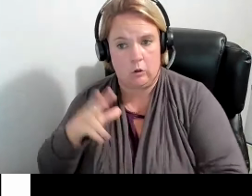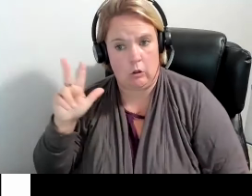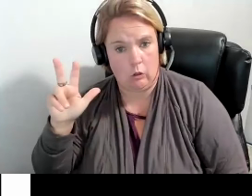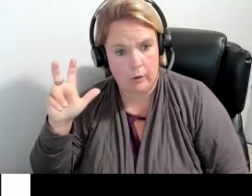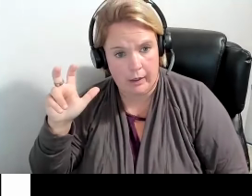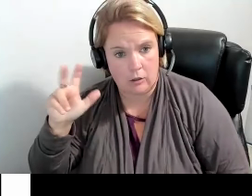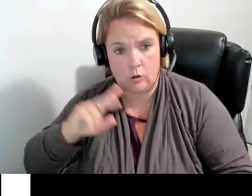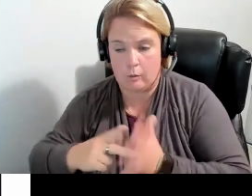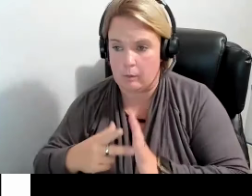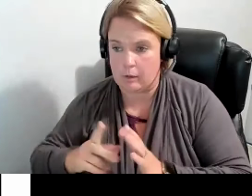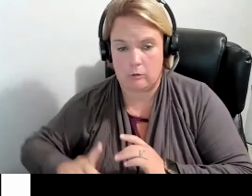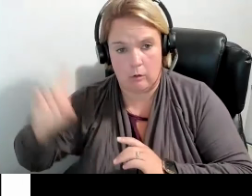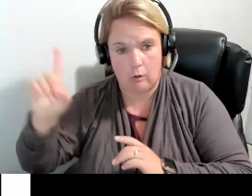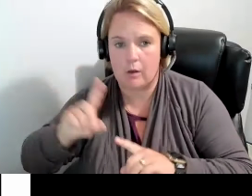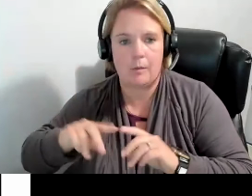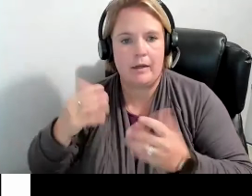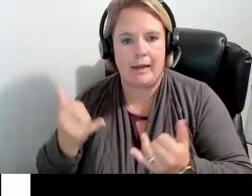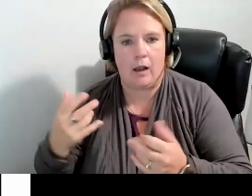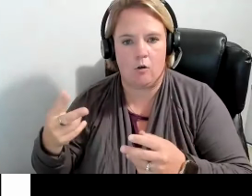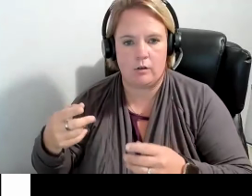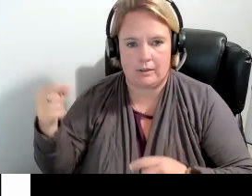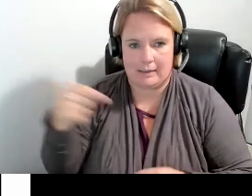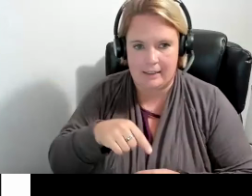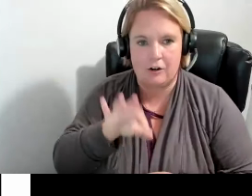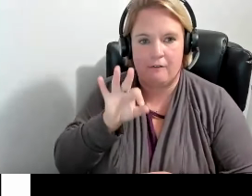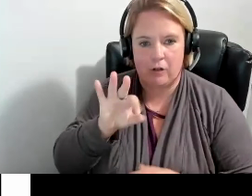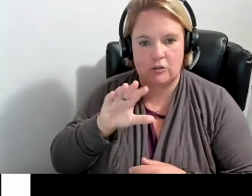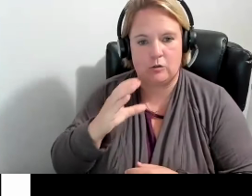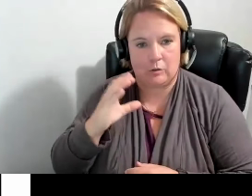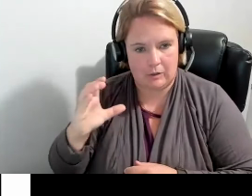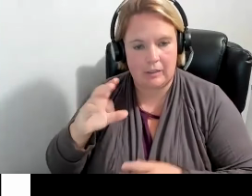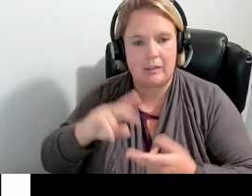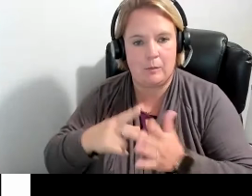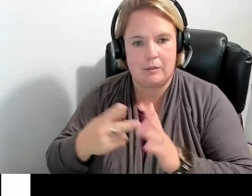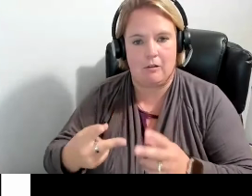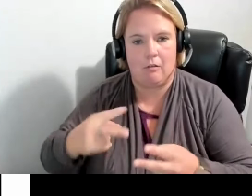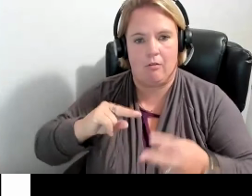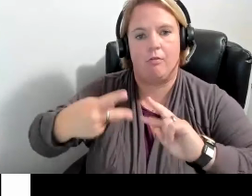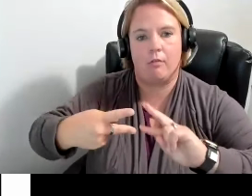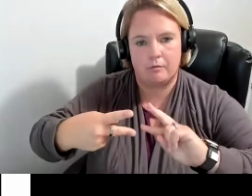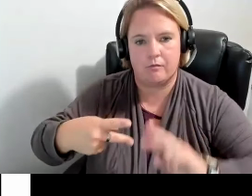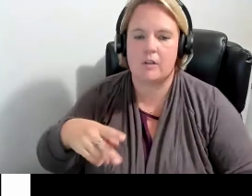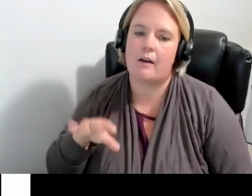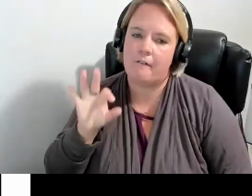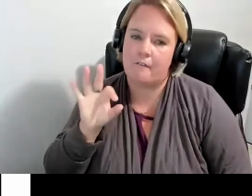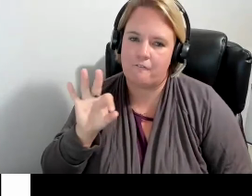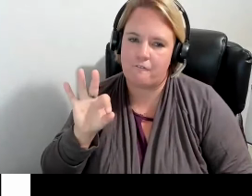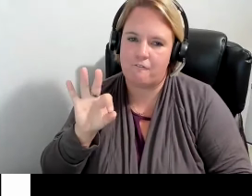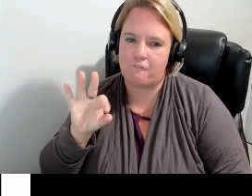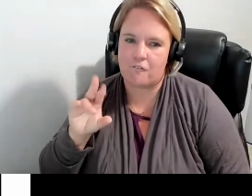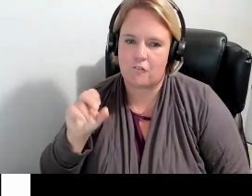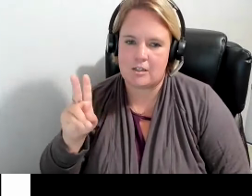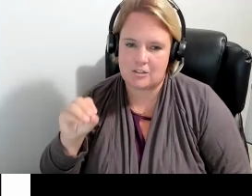what's that? And then here they turn it on its side. So, yeah, well, let's just say Fresno State turns it on its side.